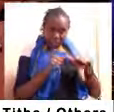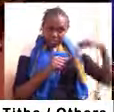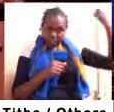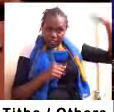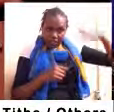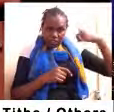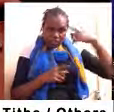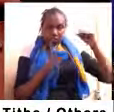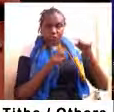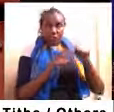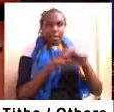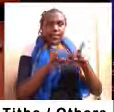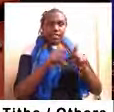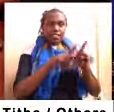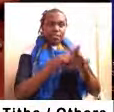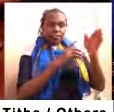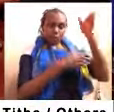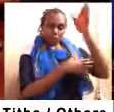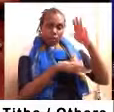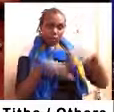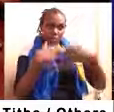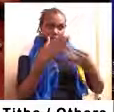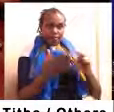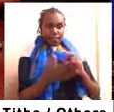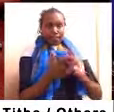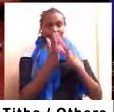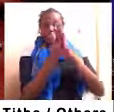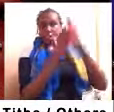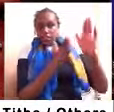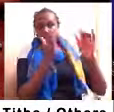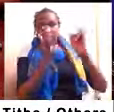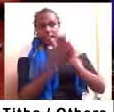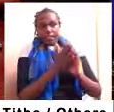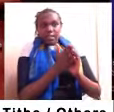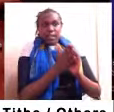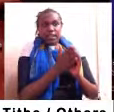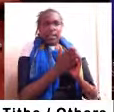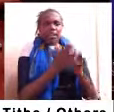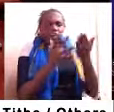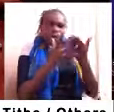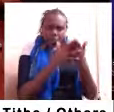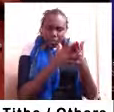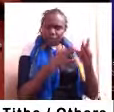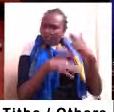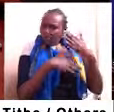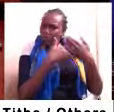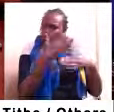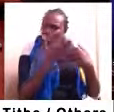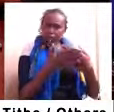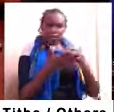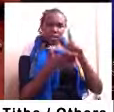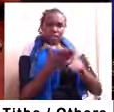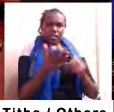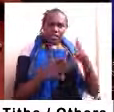even for God giving us direction, that in the midst of what seems to be the spirit